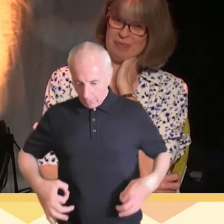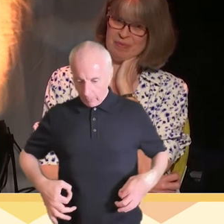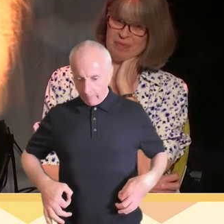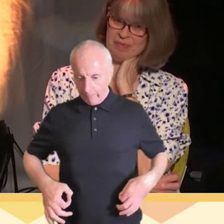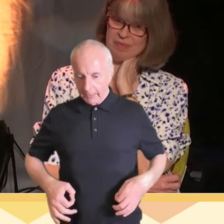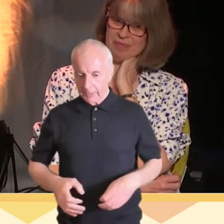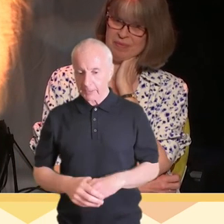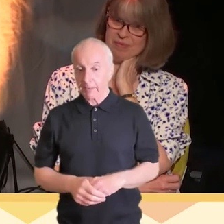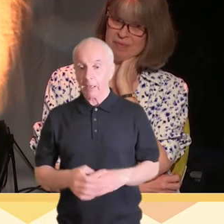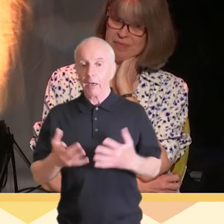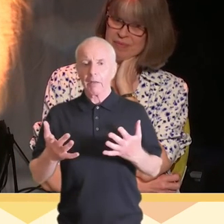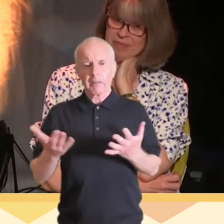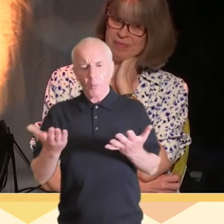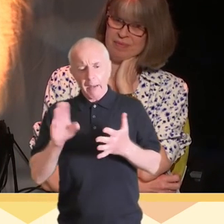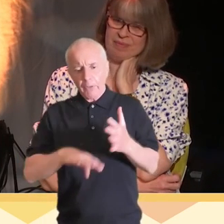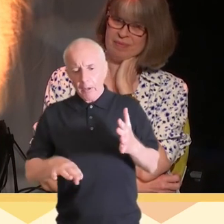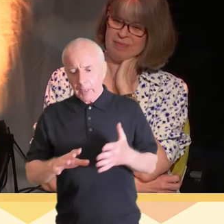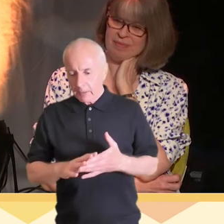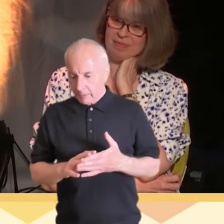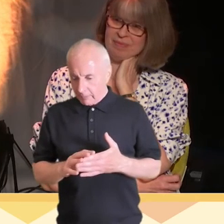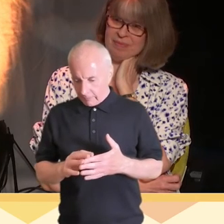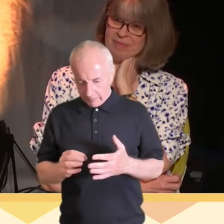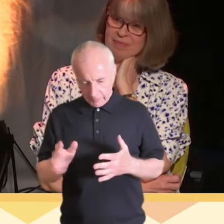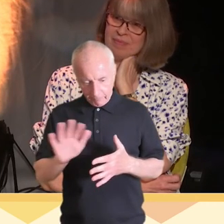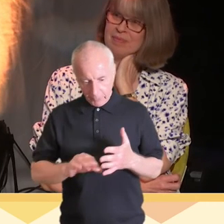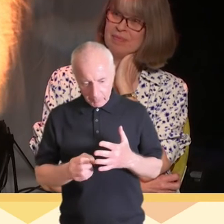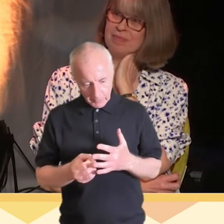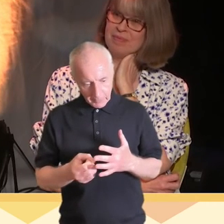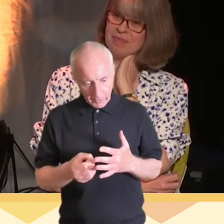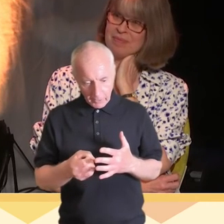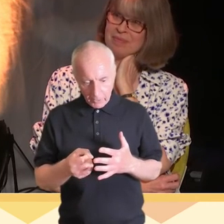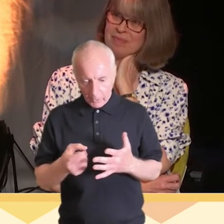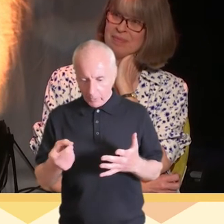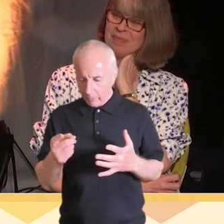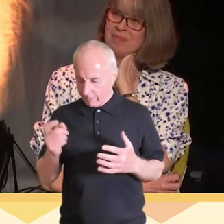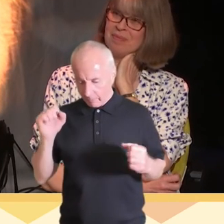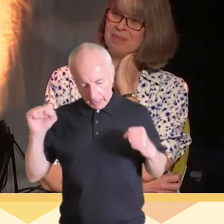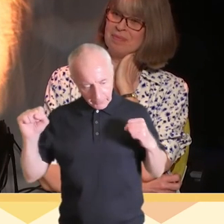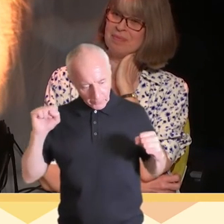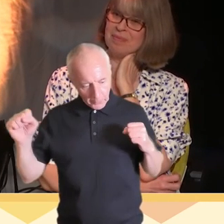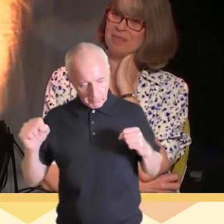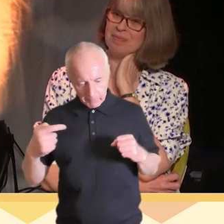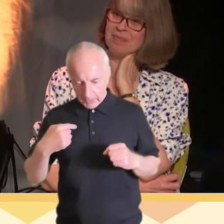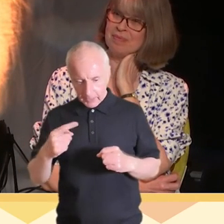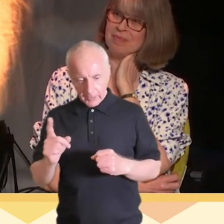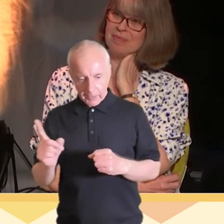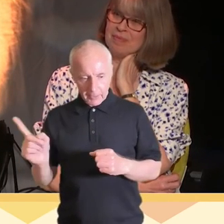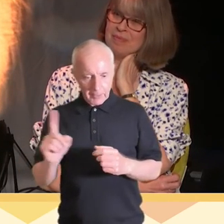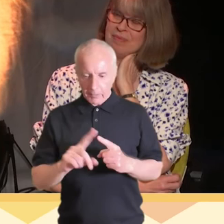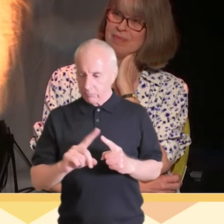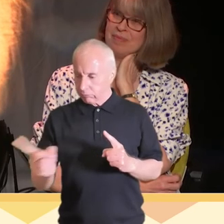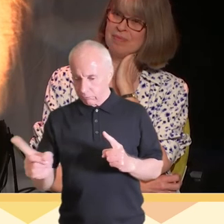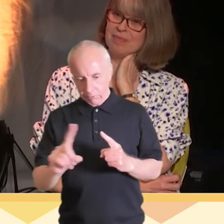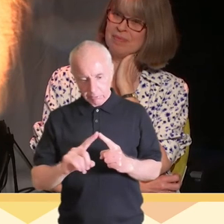This arose out of emerging from the bathroom, a place I visited frequently, during my stem cell transplant,